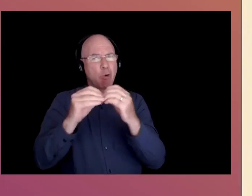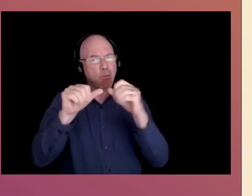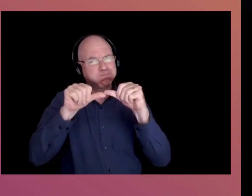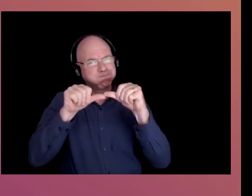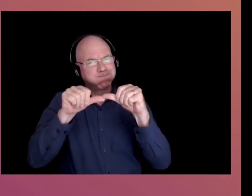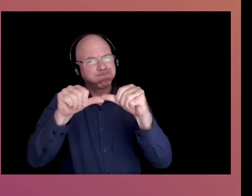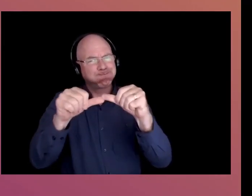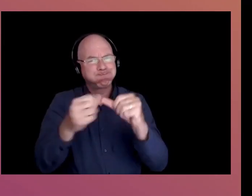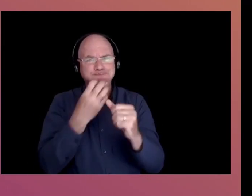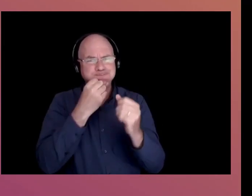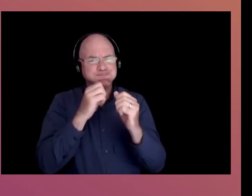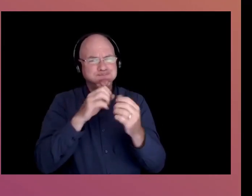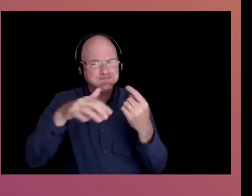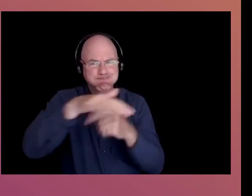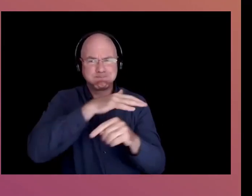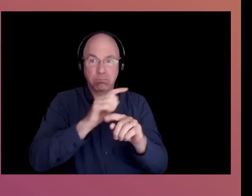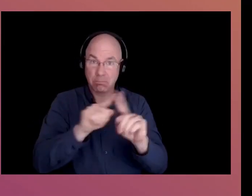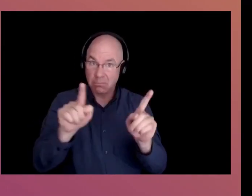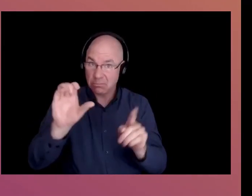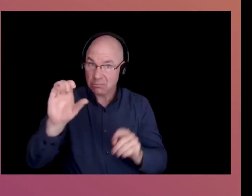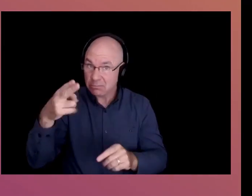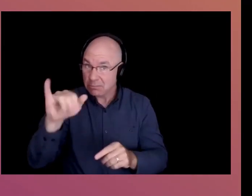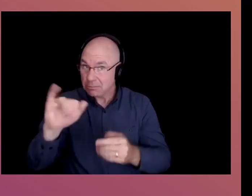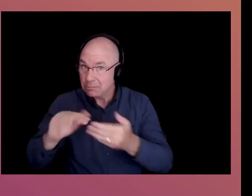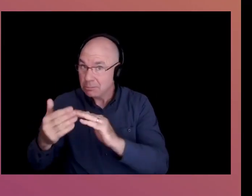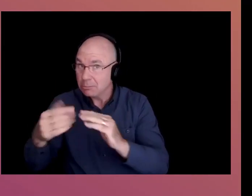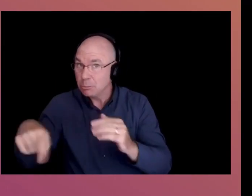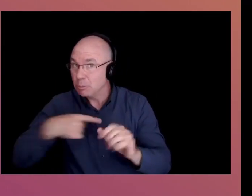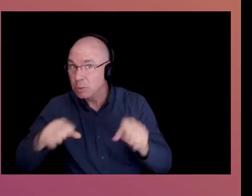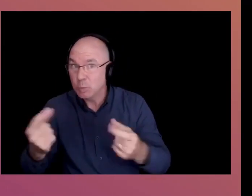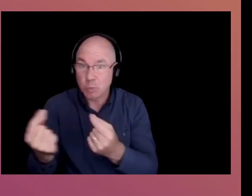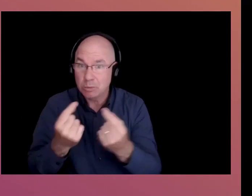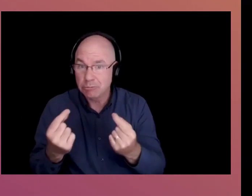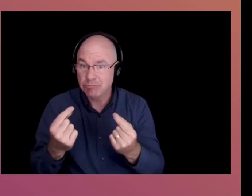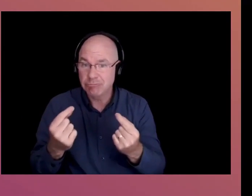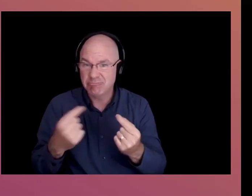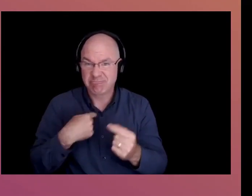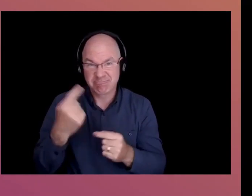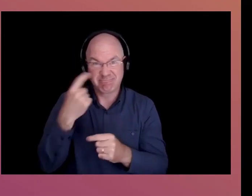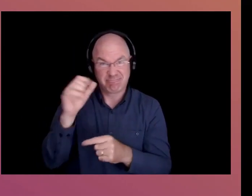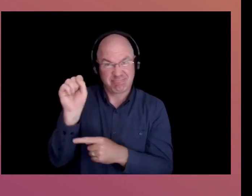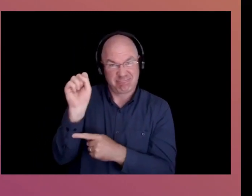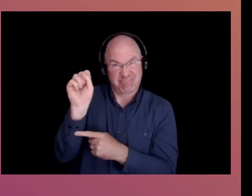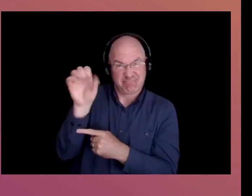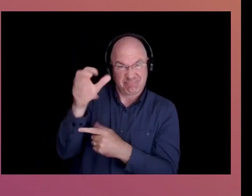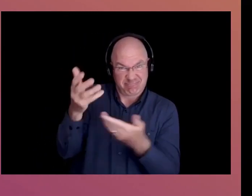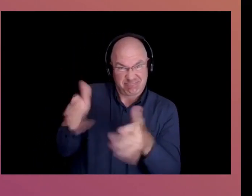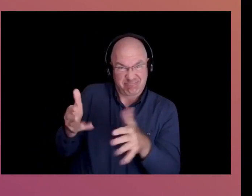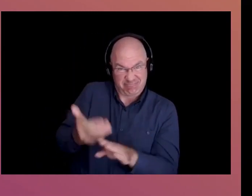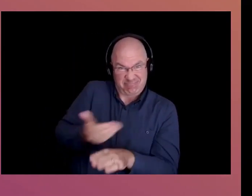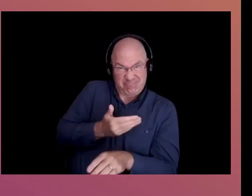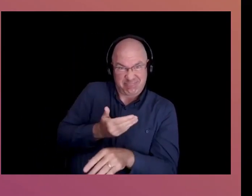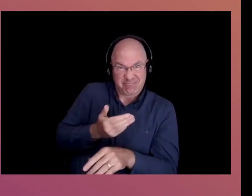What can the CHI community do? I have already shared one thing with you earlier for